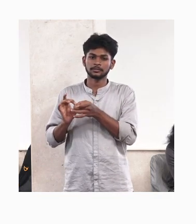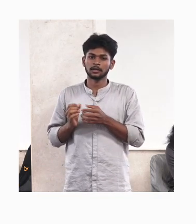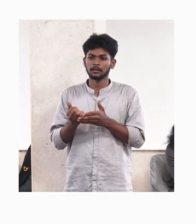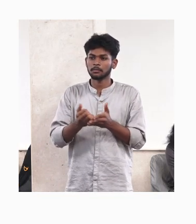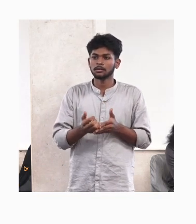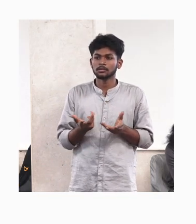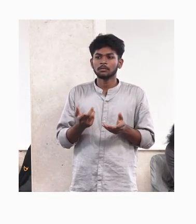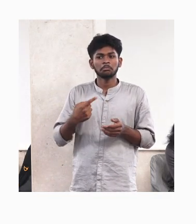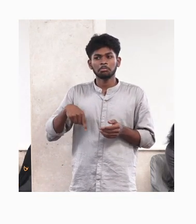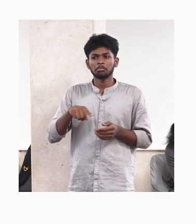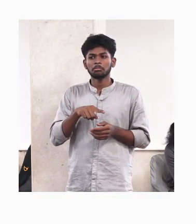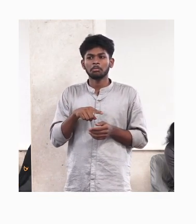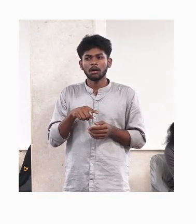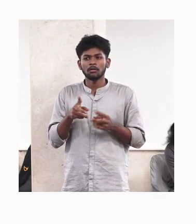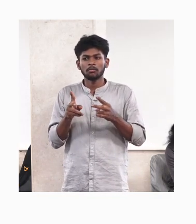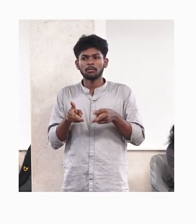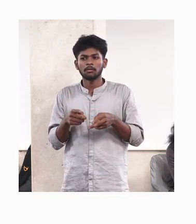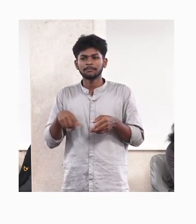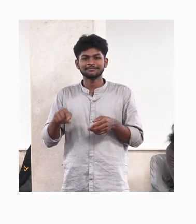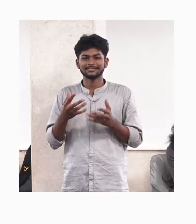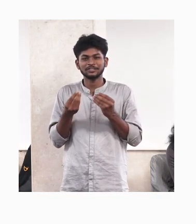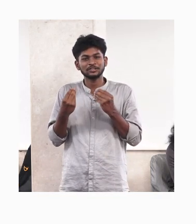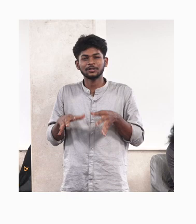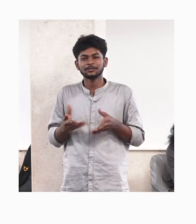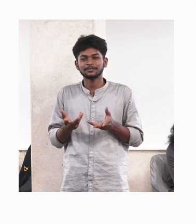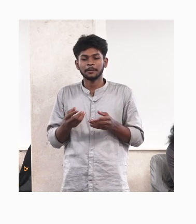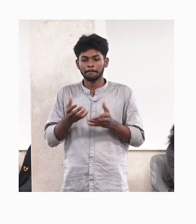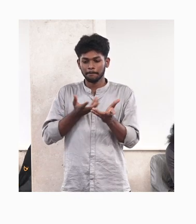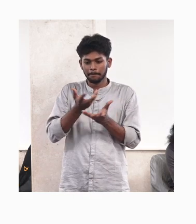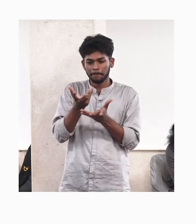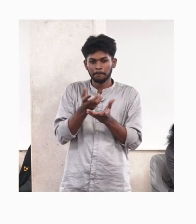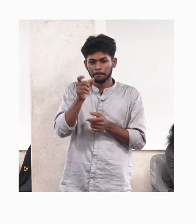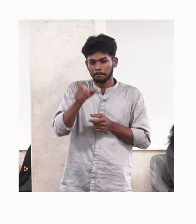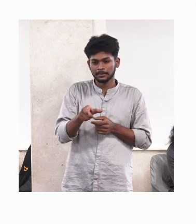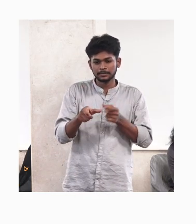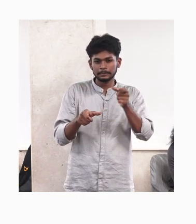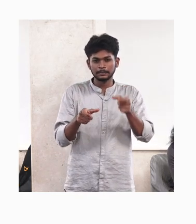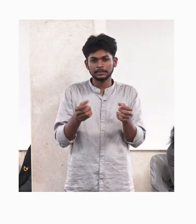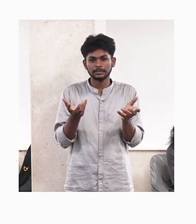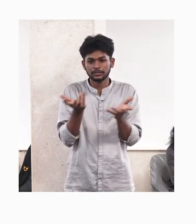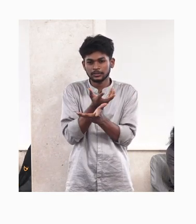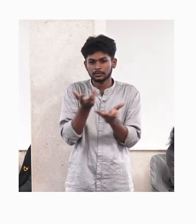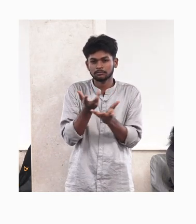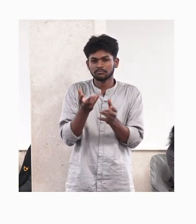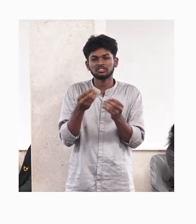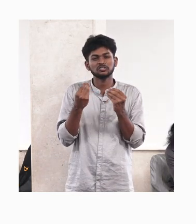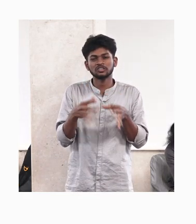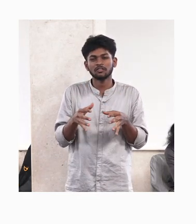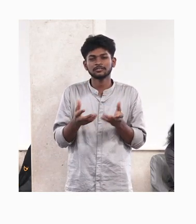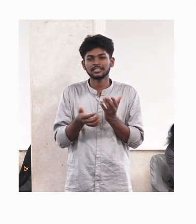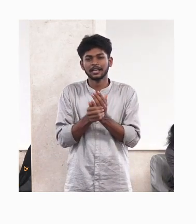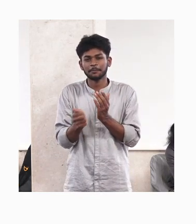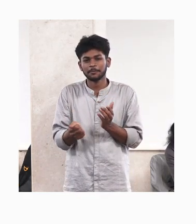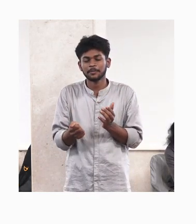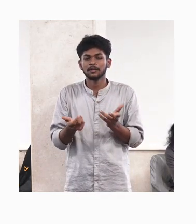are lost a lot the ability, the capacity to talk each other, especially in the services,